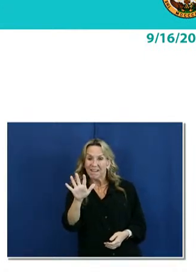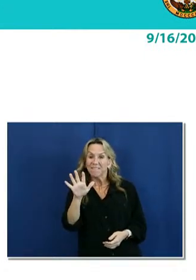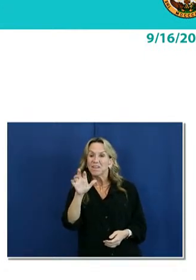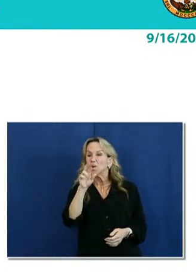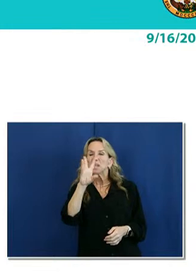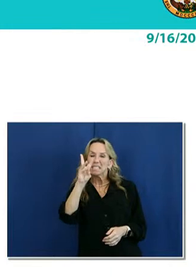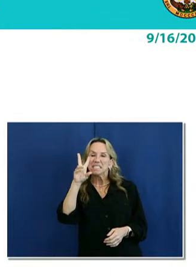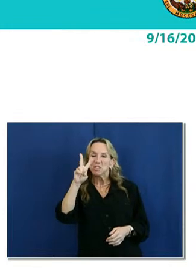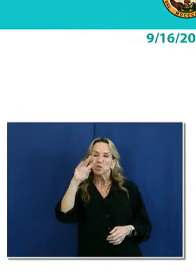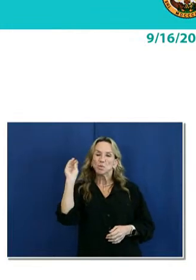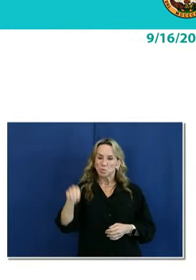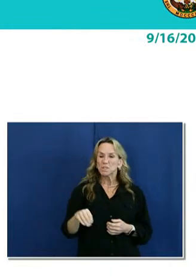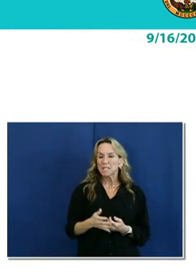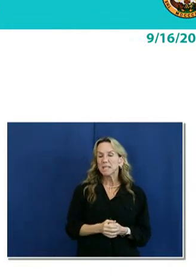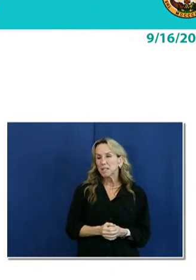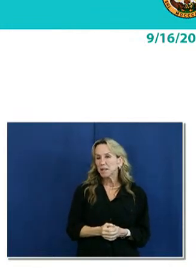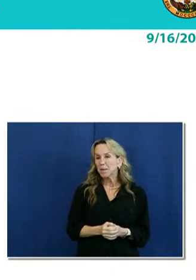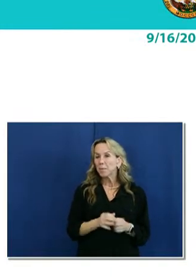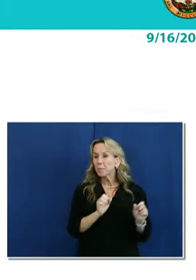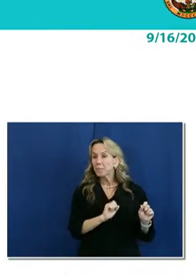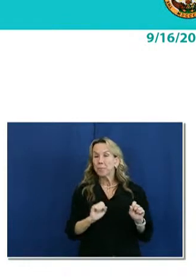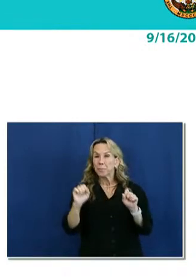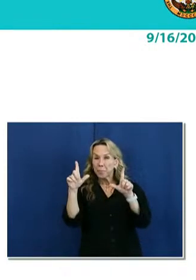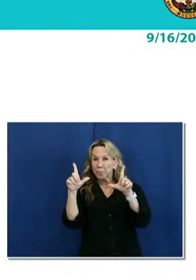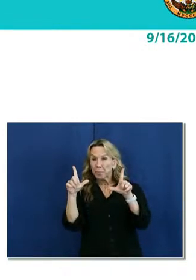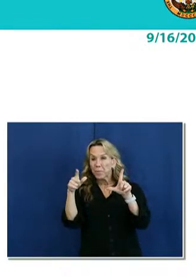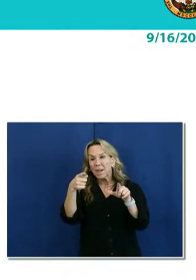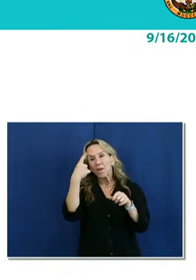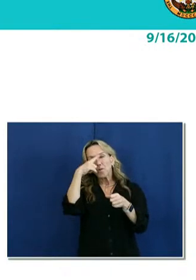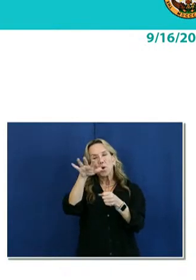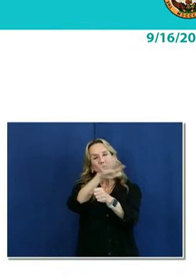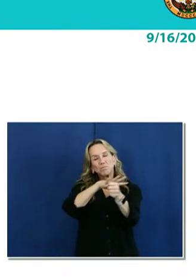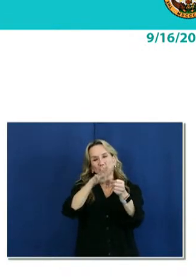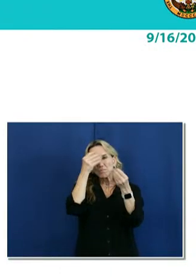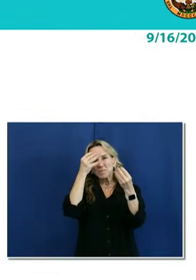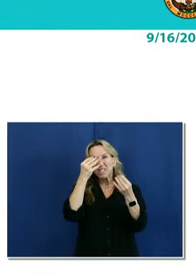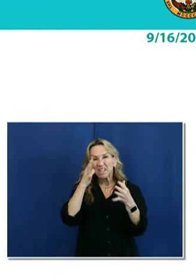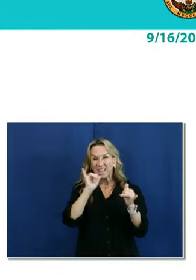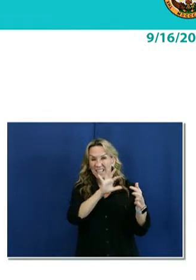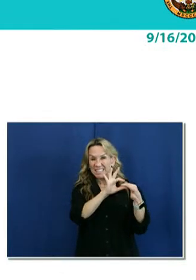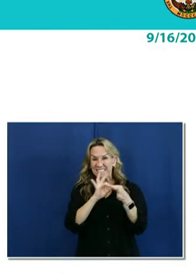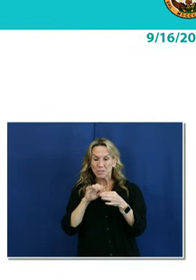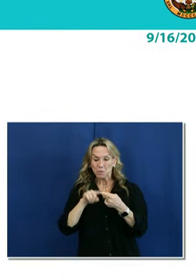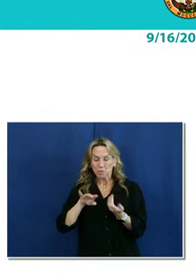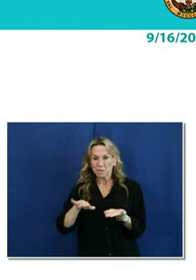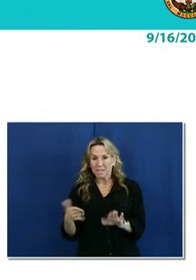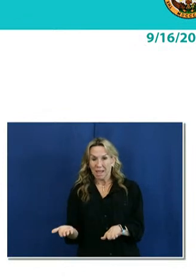or 62%. The next slide speaks to further demographics related to deaths.